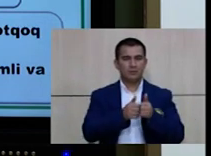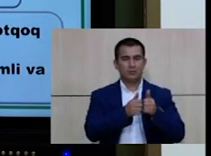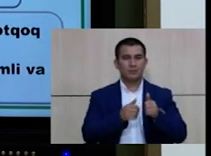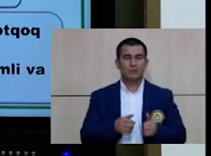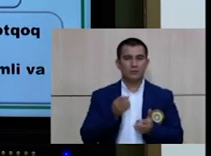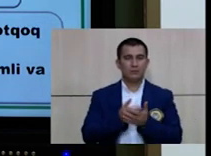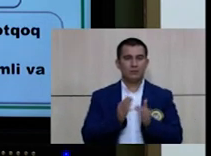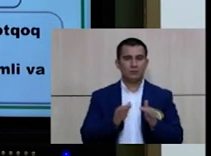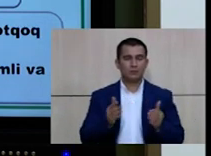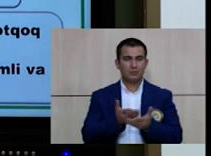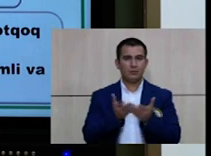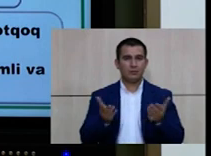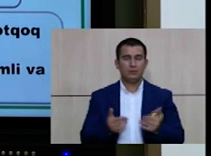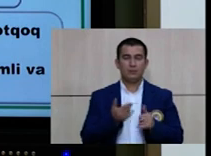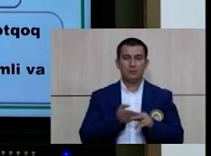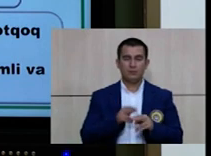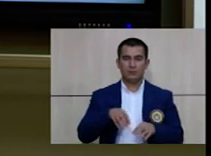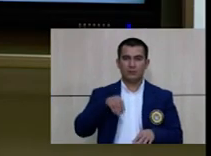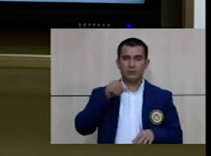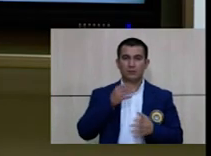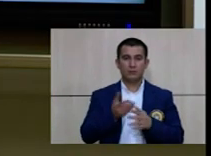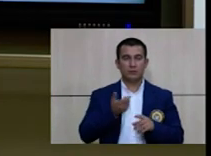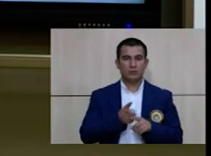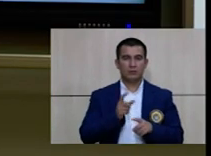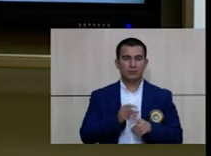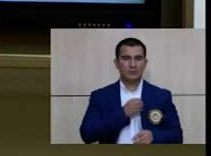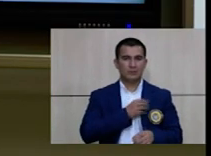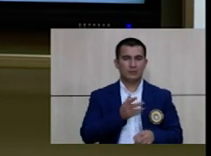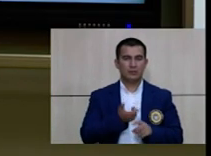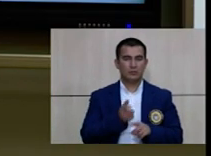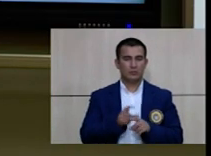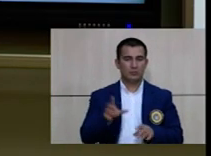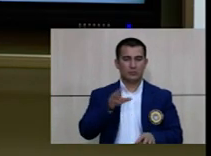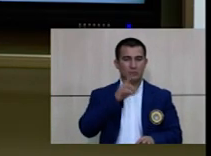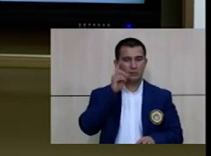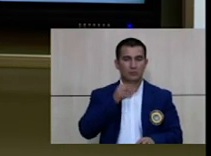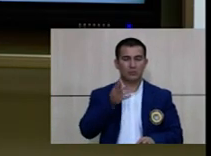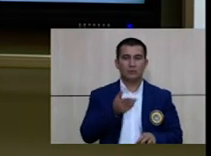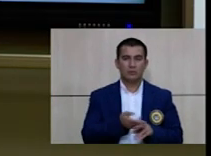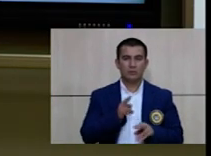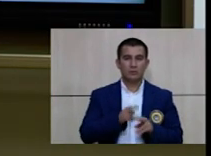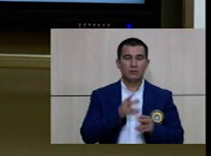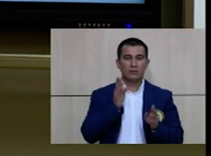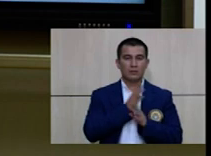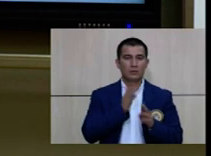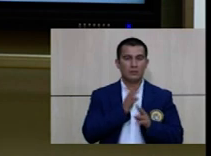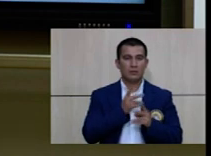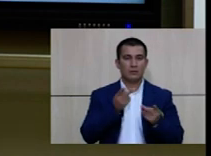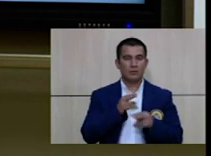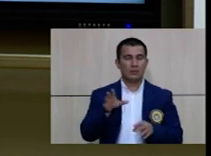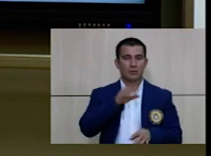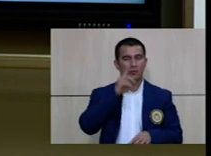Aziz o'quvchilar, siz tuproq unumdorlik xususiyatiga ega bo'lgan murakkab tabiiy hosila